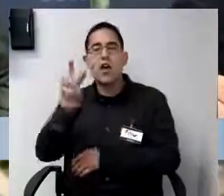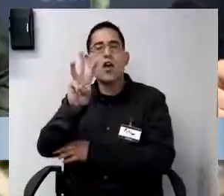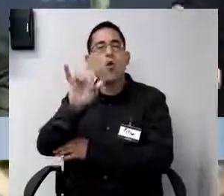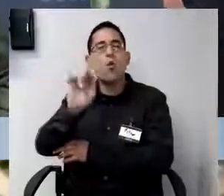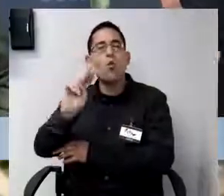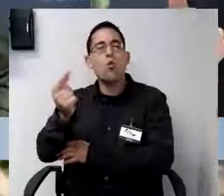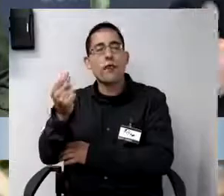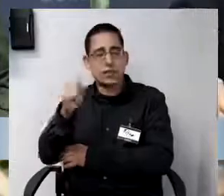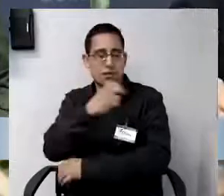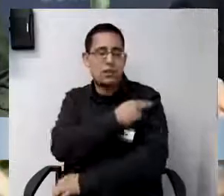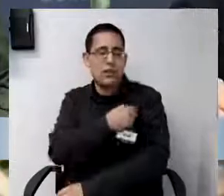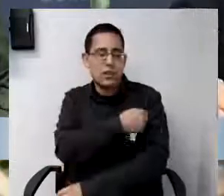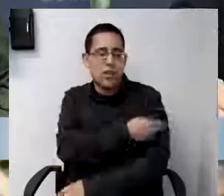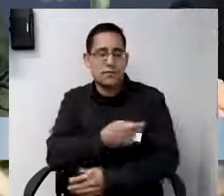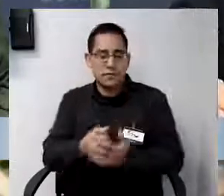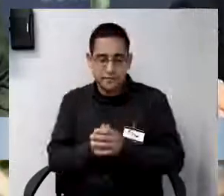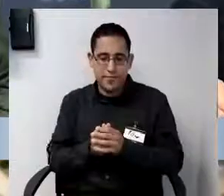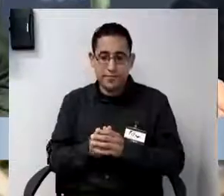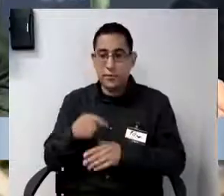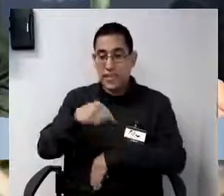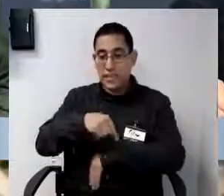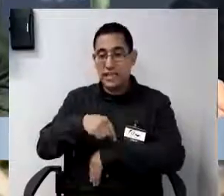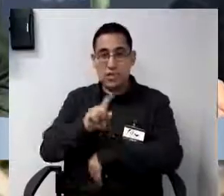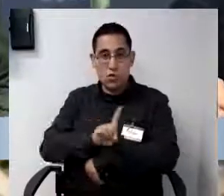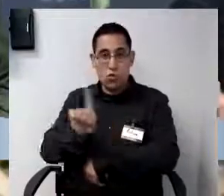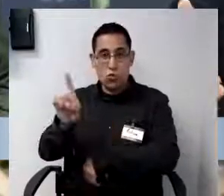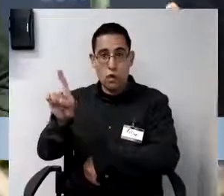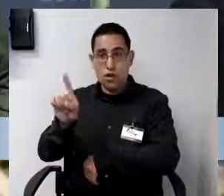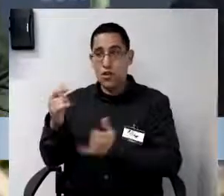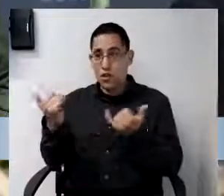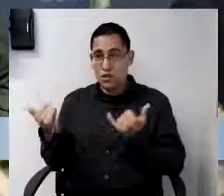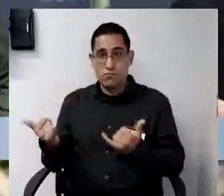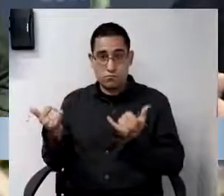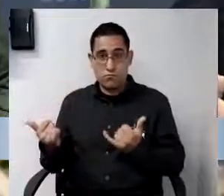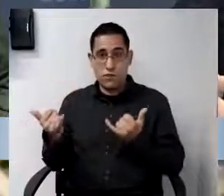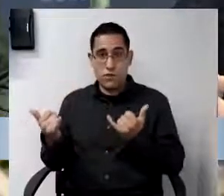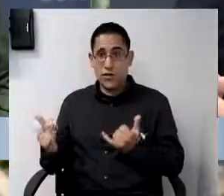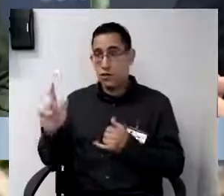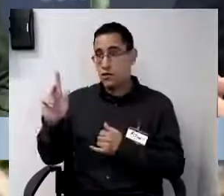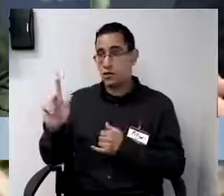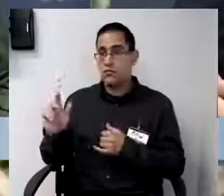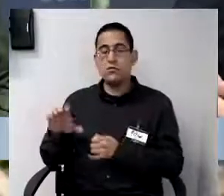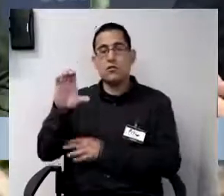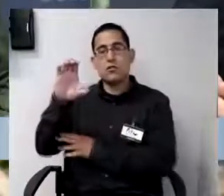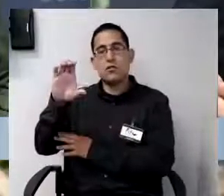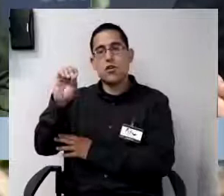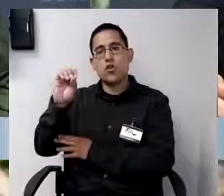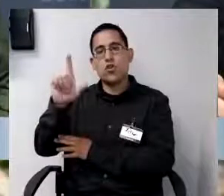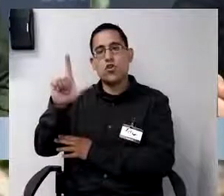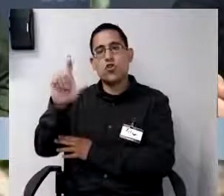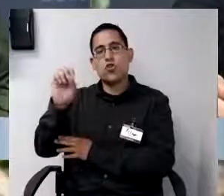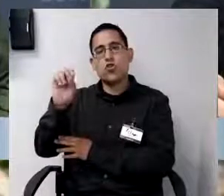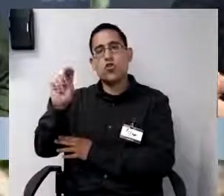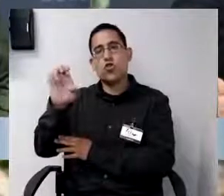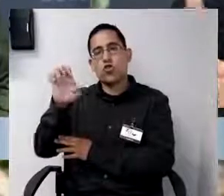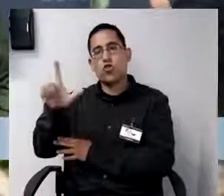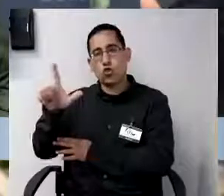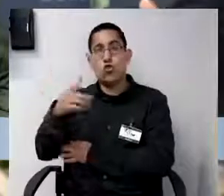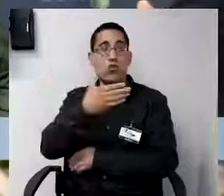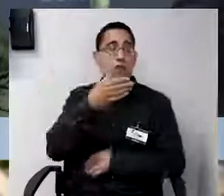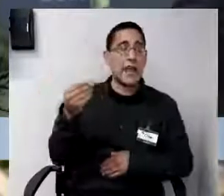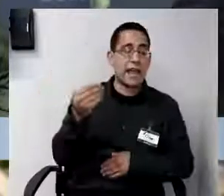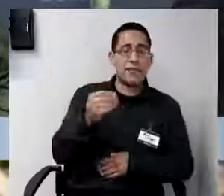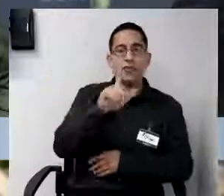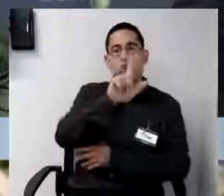bedside. At 1 o'clock today, the colonel and lieutenant colonel from Travis Air Force Base, which is where